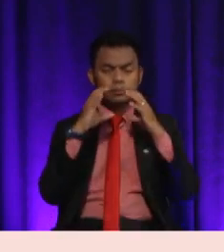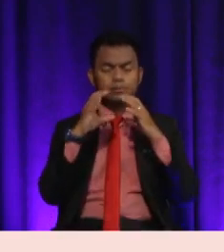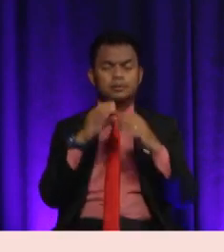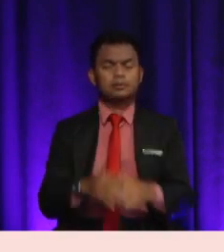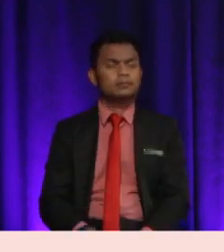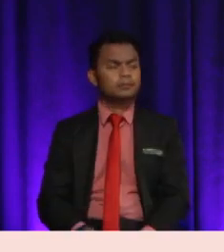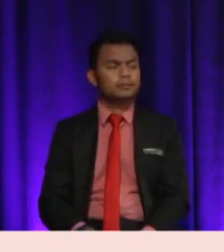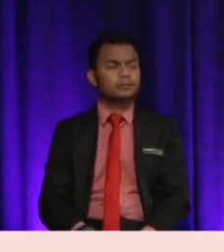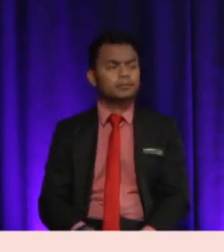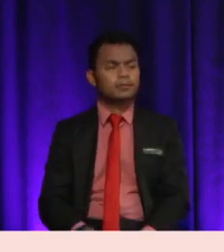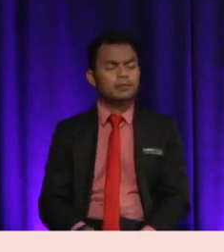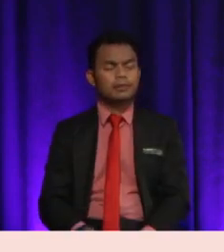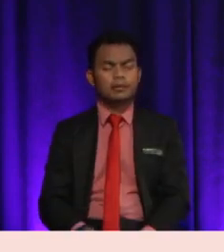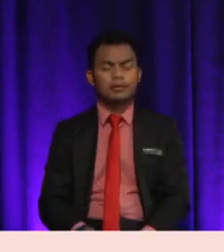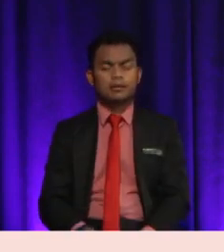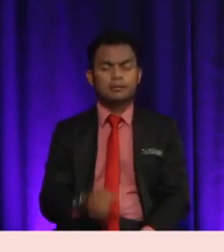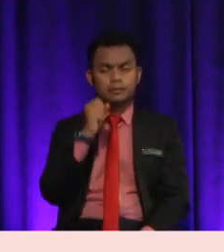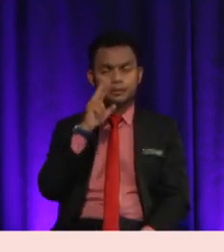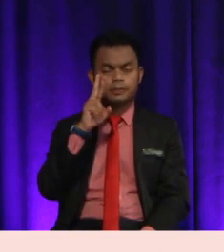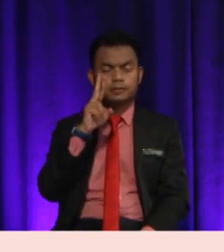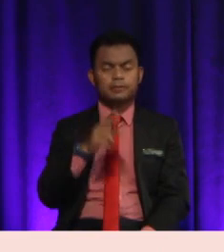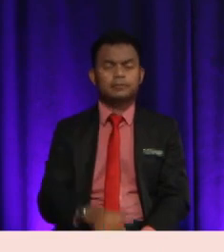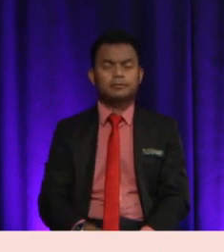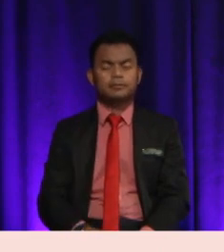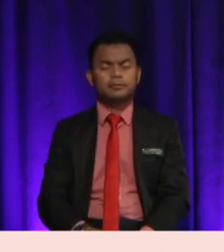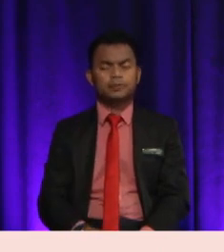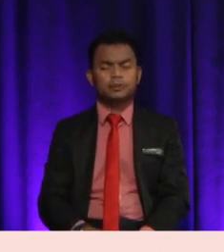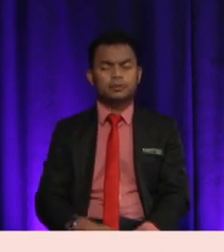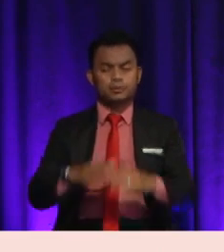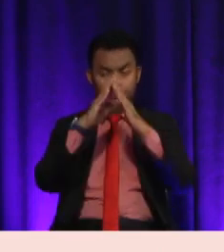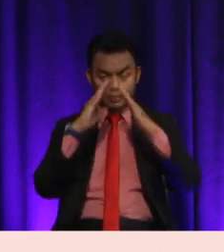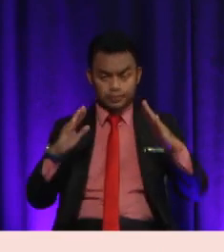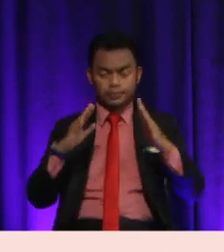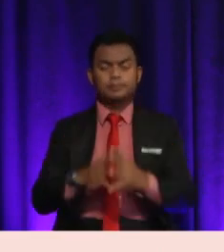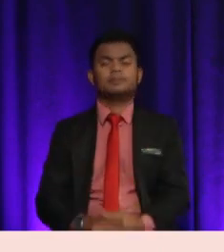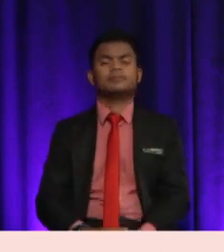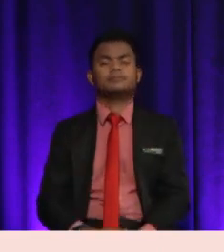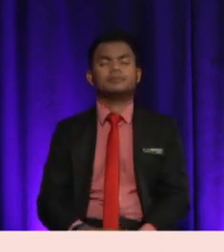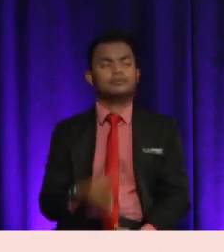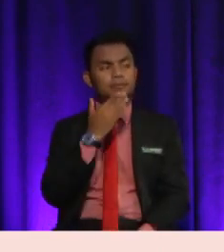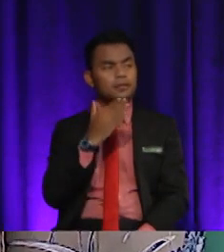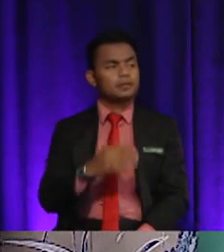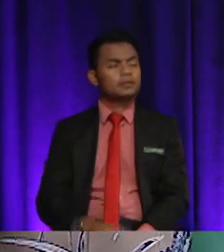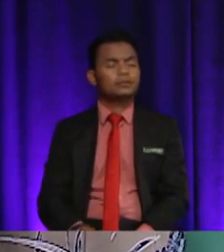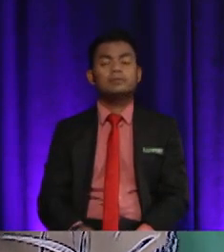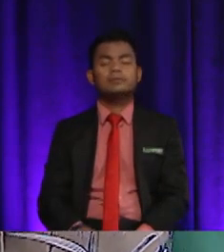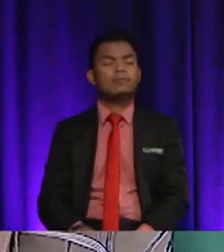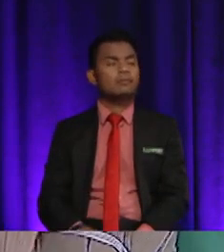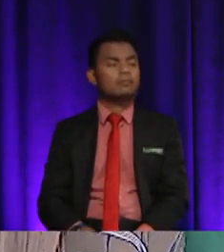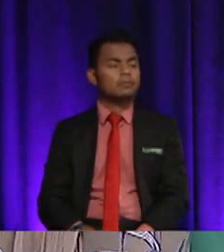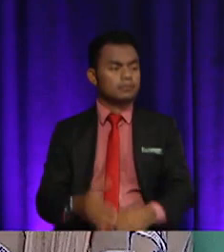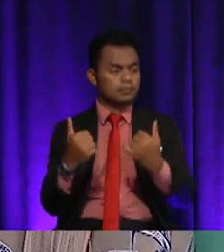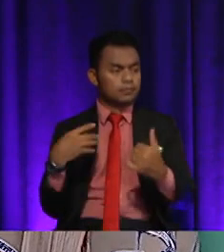it focuses more on Sarah's building of the house. Okay, Yes. thank you, Arif. And then we have this